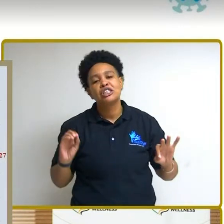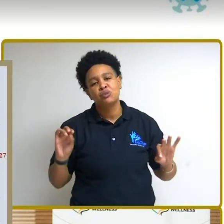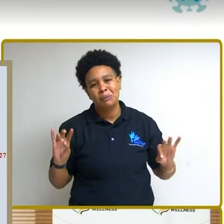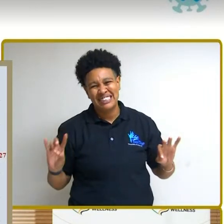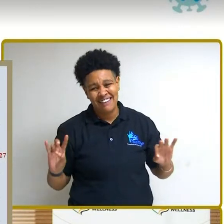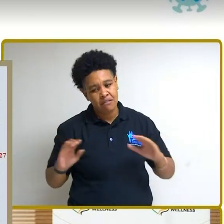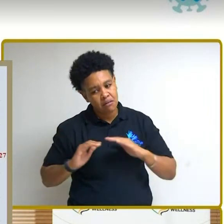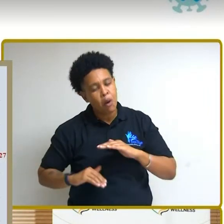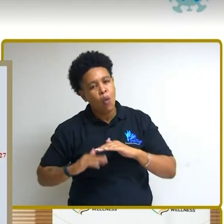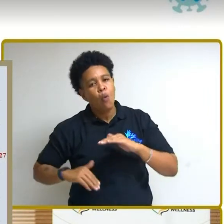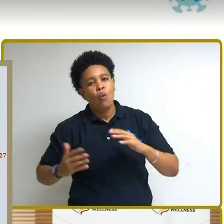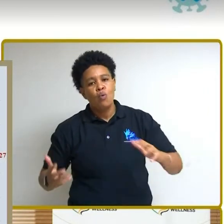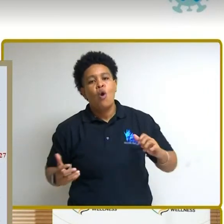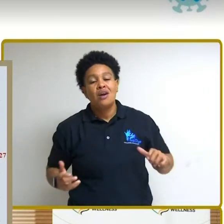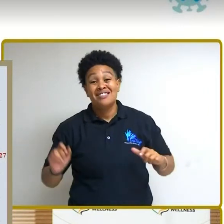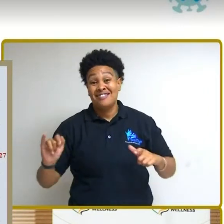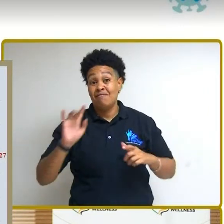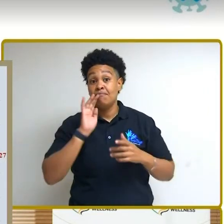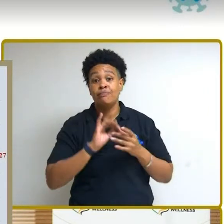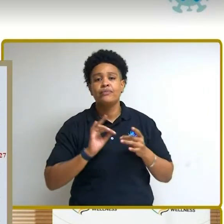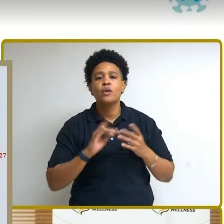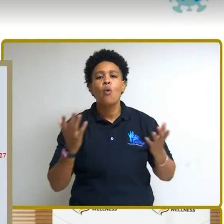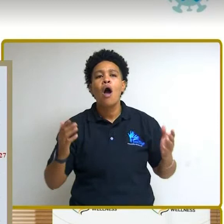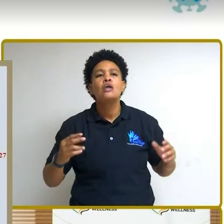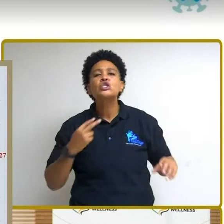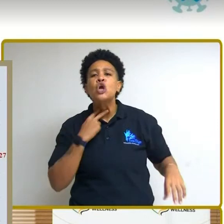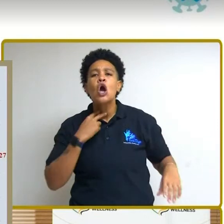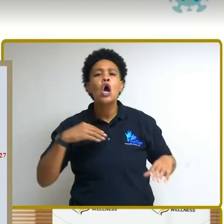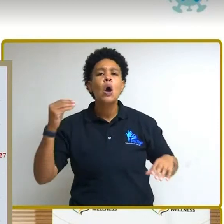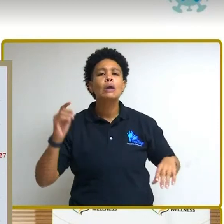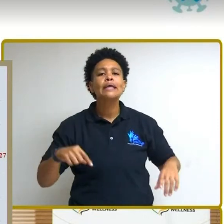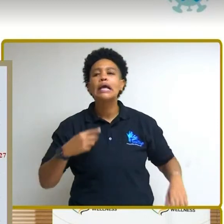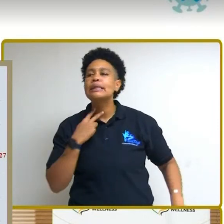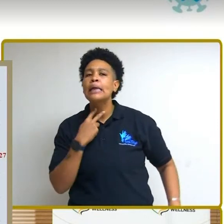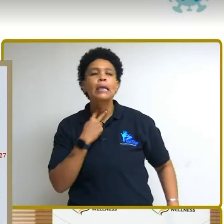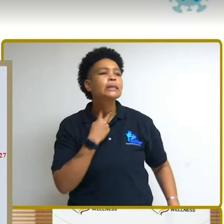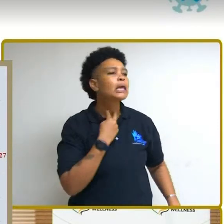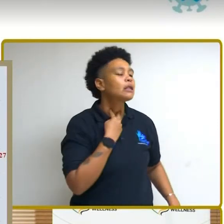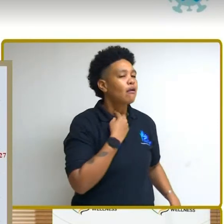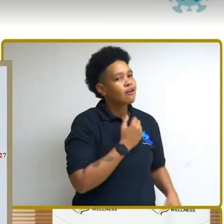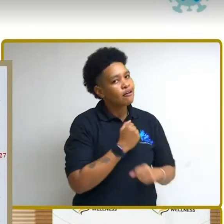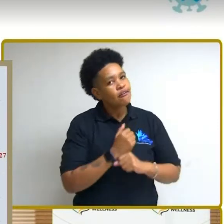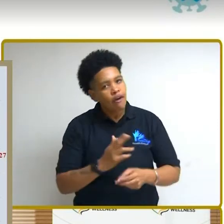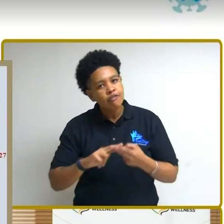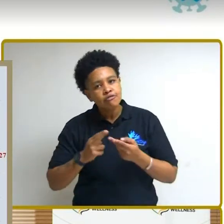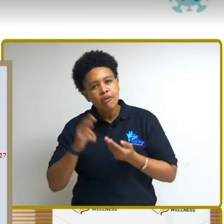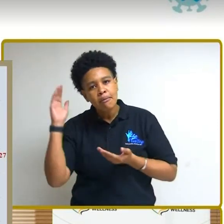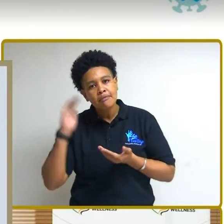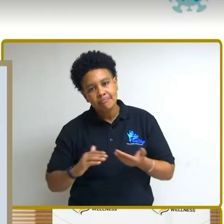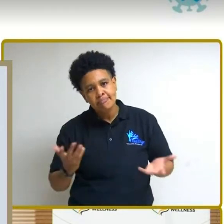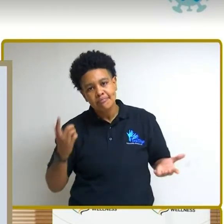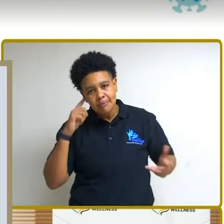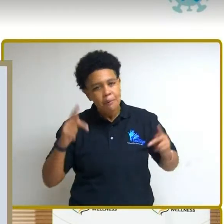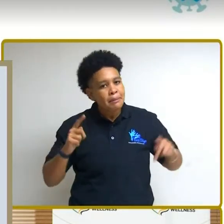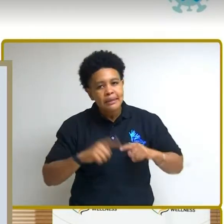again, this speaks to the decrease in movement that we need to see, decreased risks of exposures.